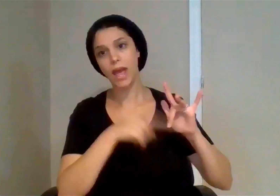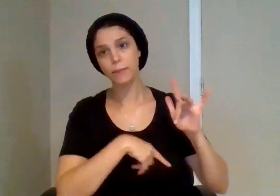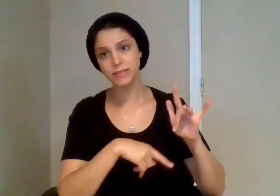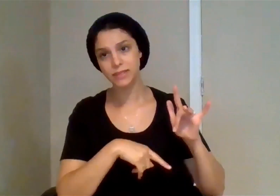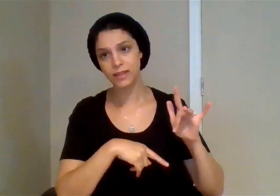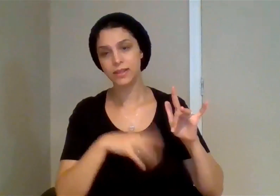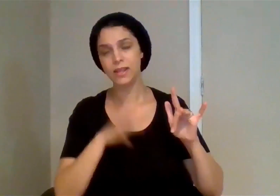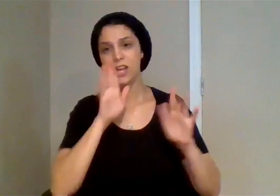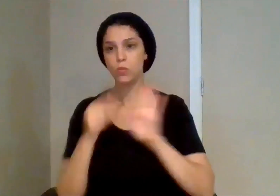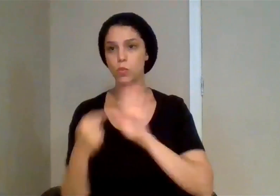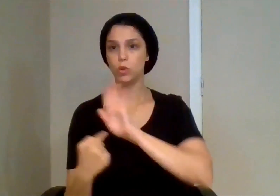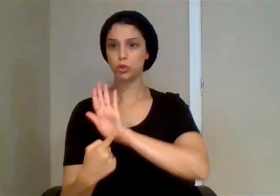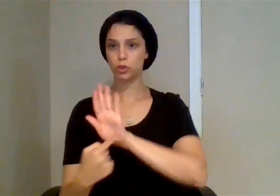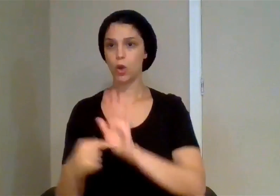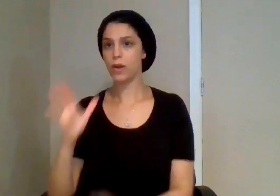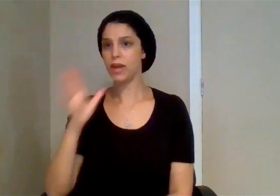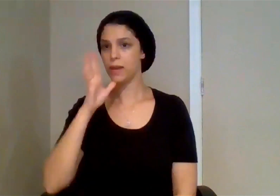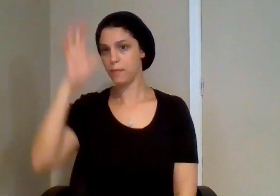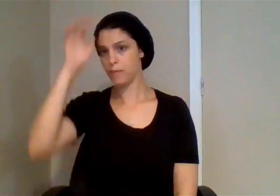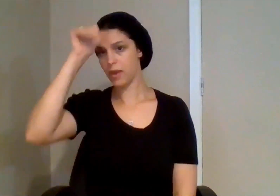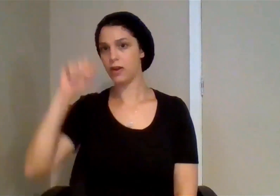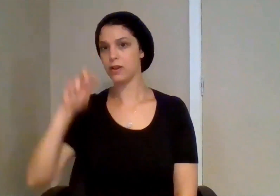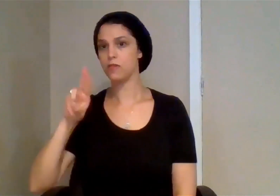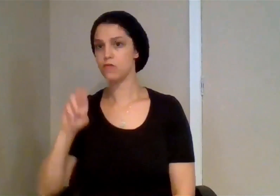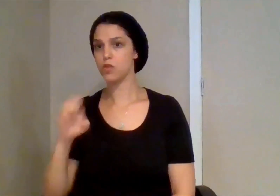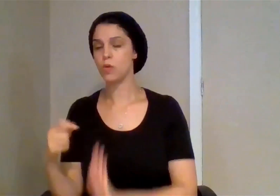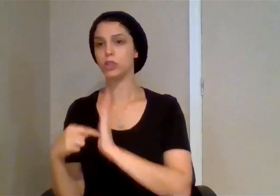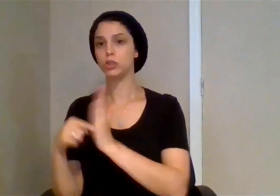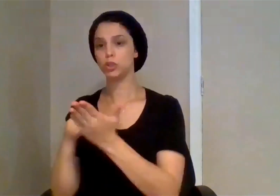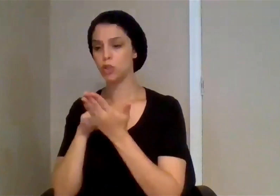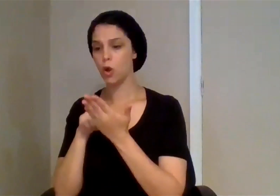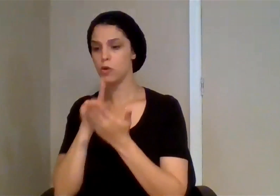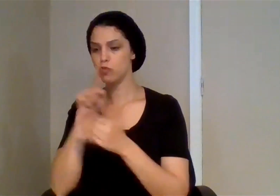it will show through to Parent View in real time.